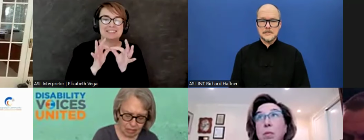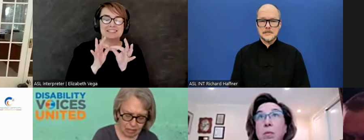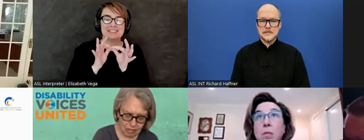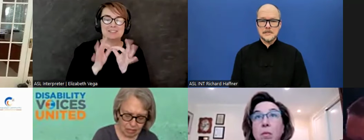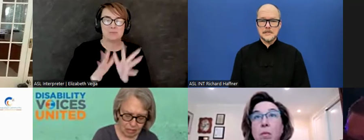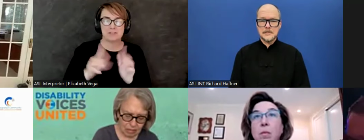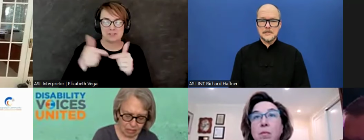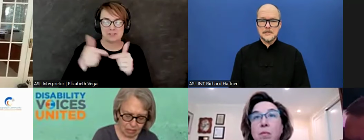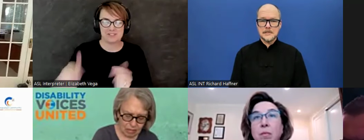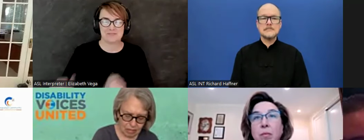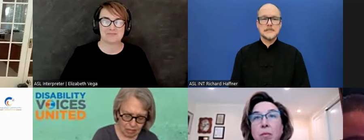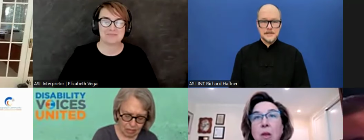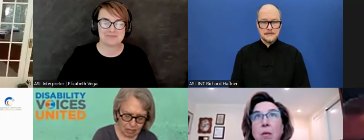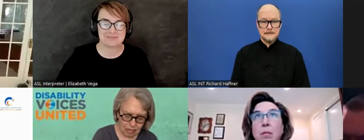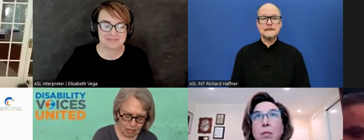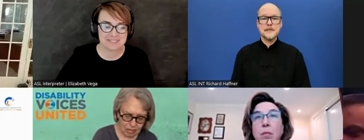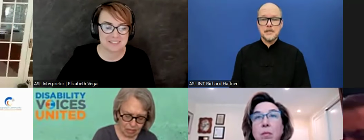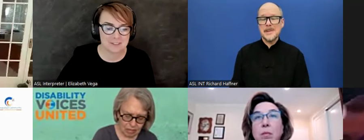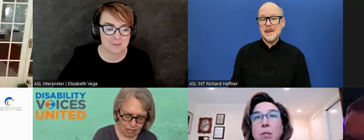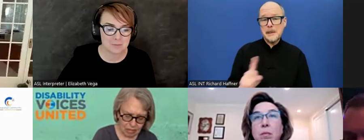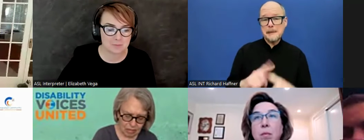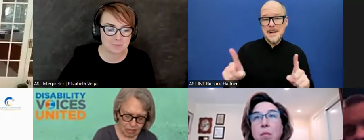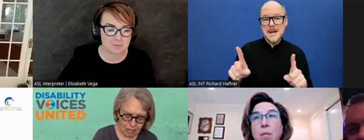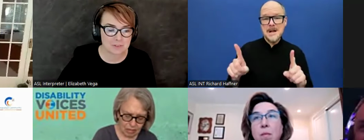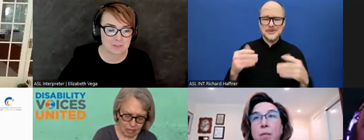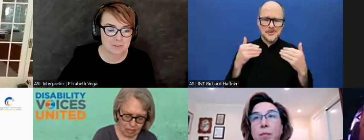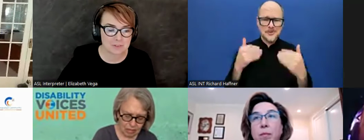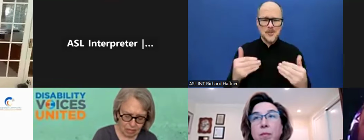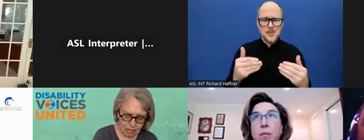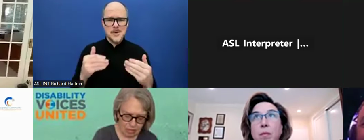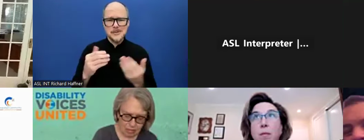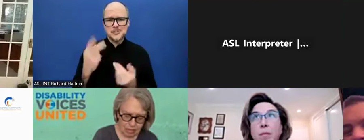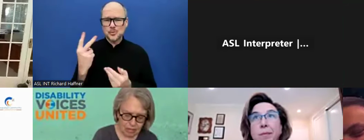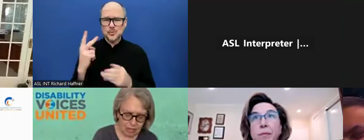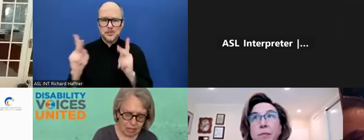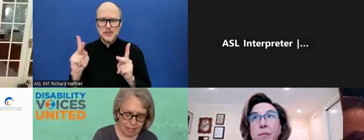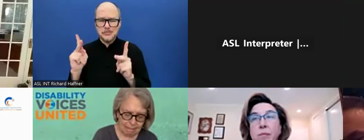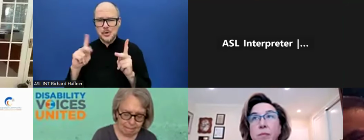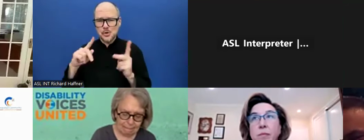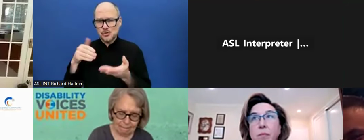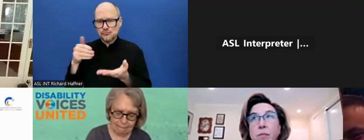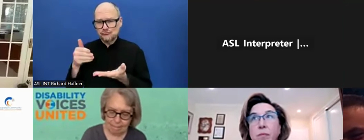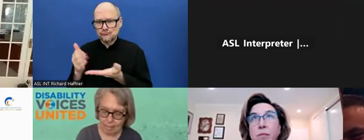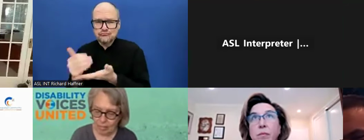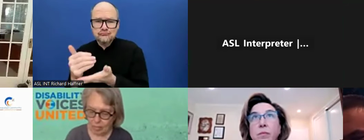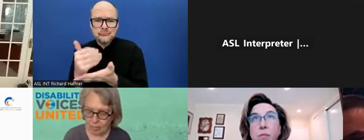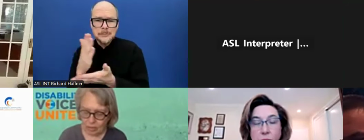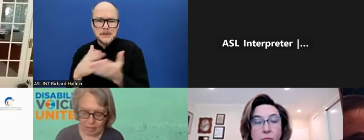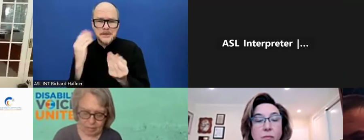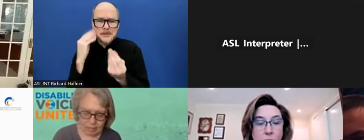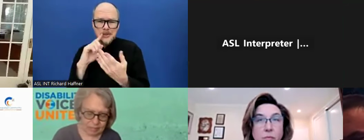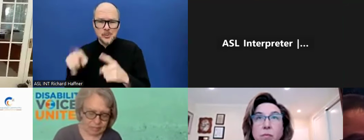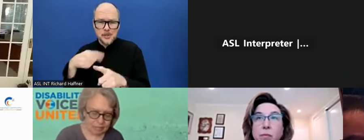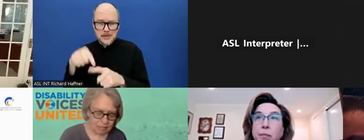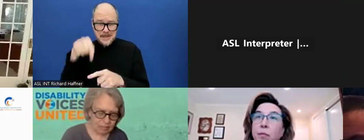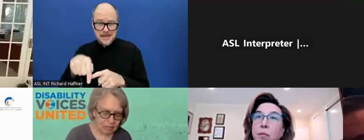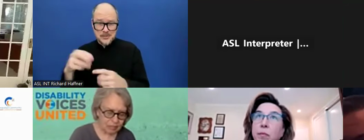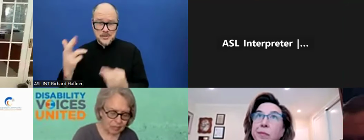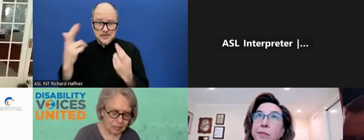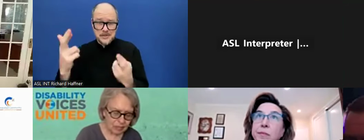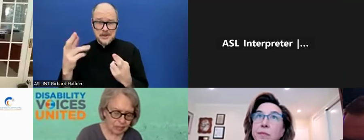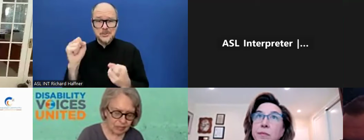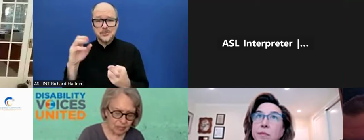nimble and have two people begin to collect some information and put some things together around this recommendation, so that the roles of